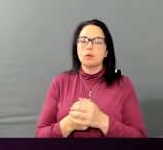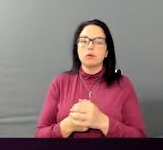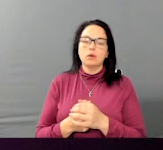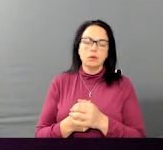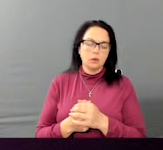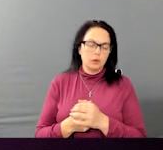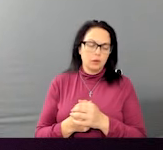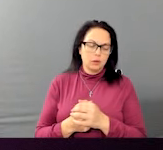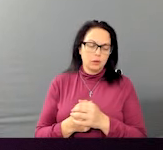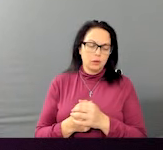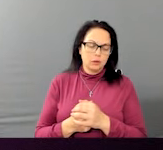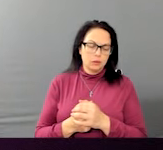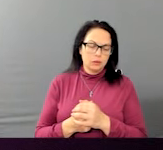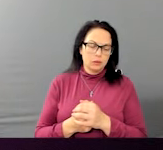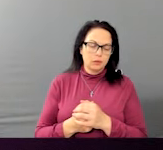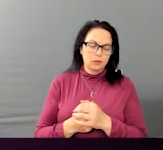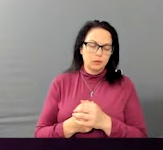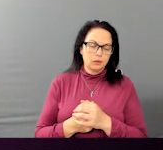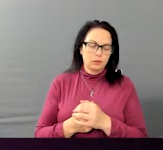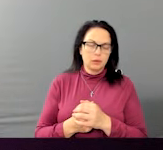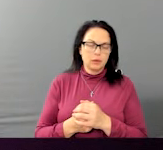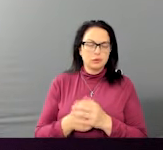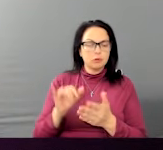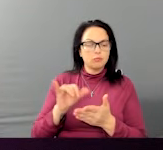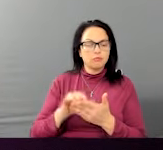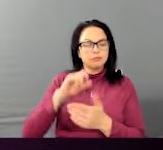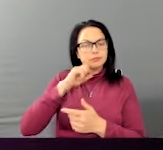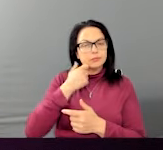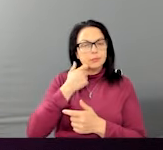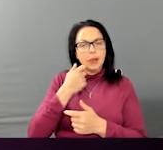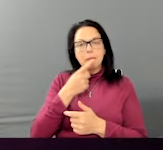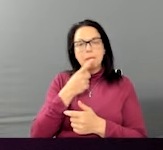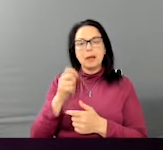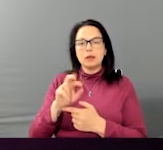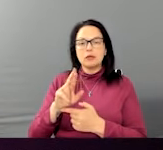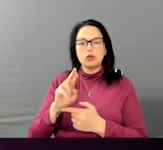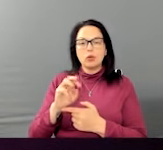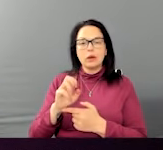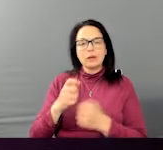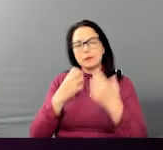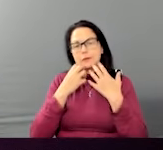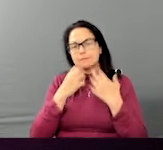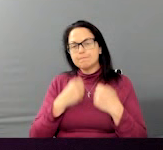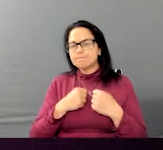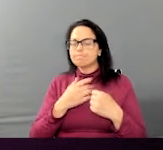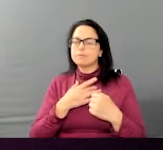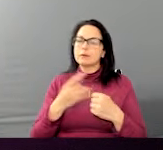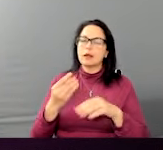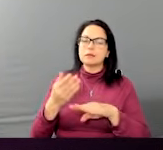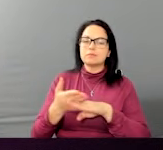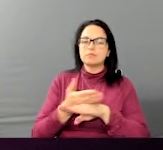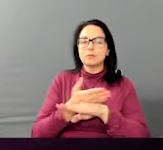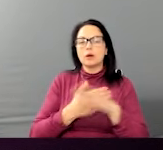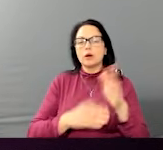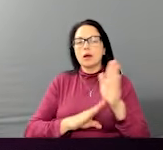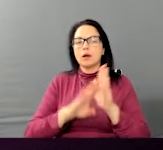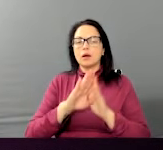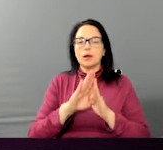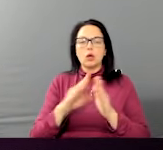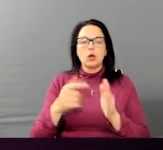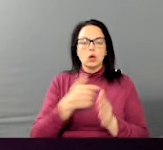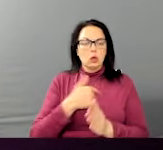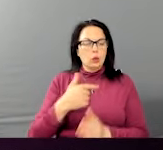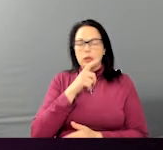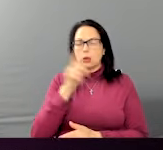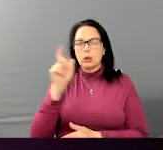render. Which is pretty sweet. And because Remix embraces progressive enhancement, we actually don't have to wait for the JavaScript to load